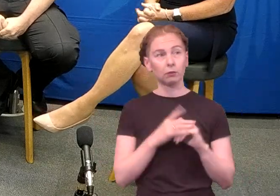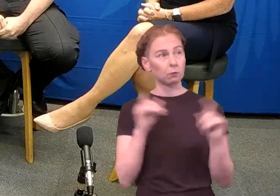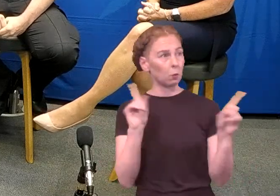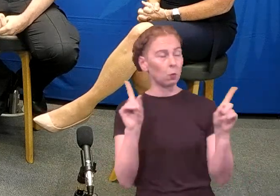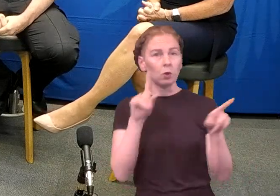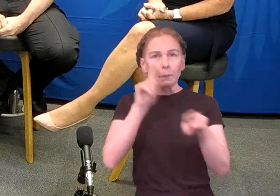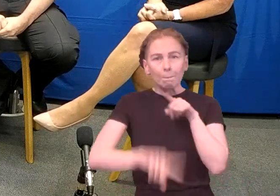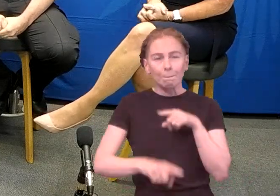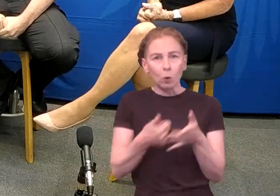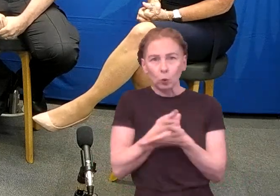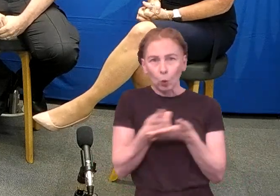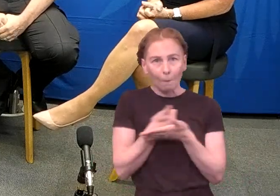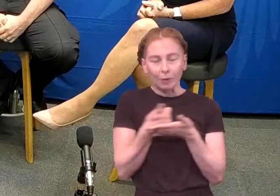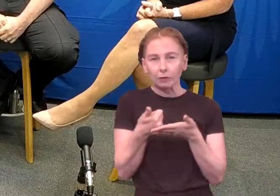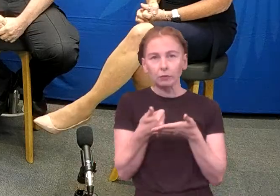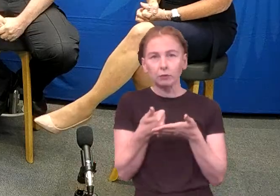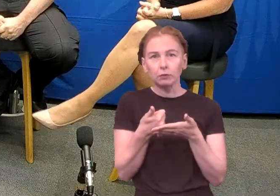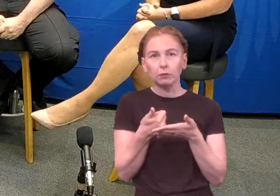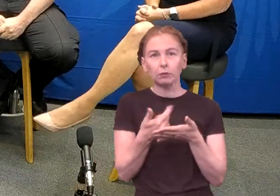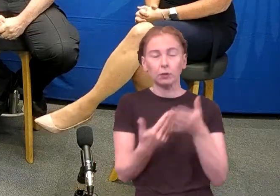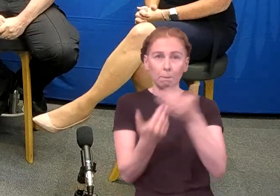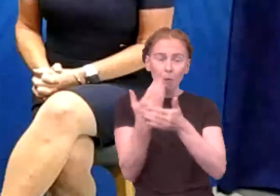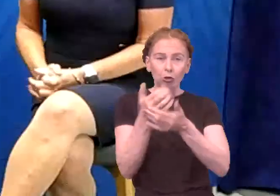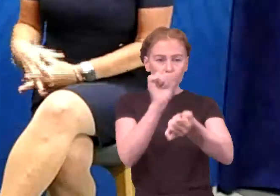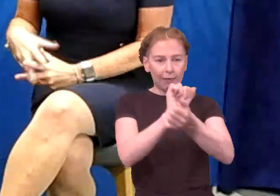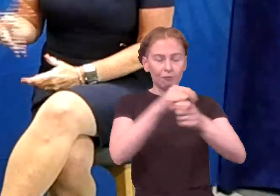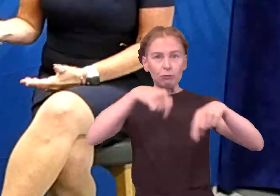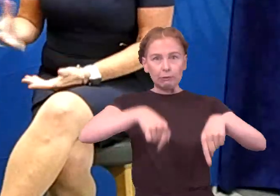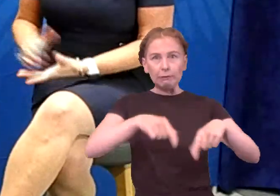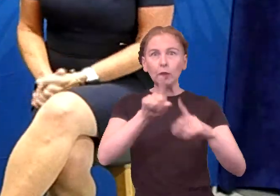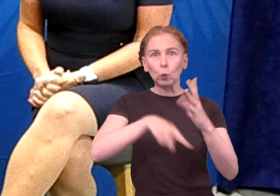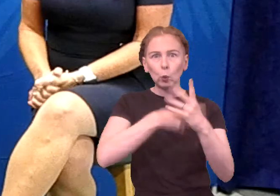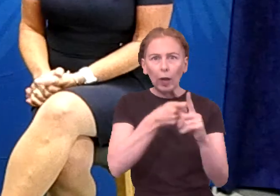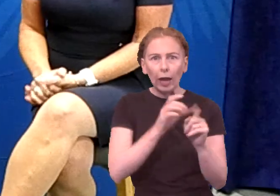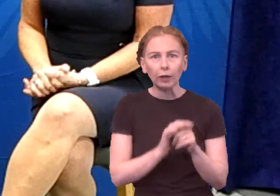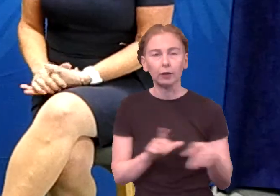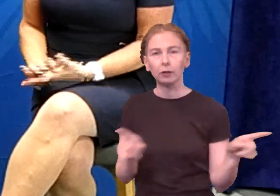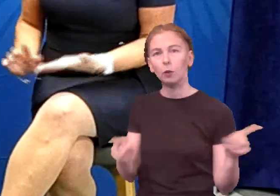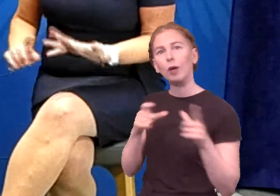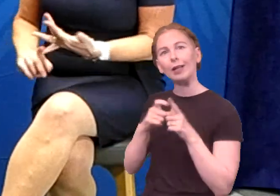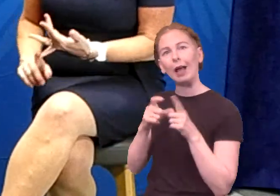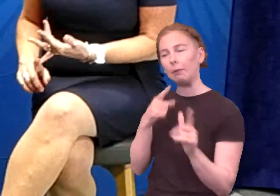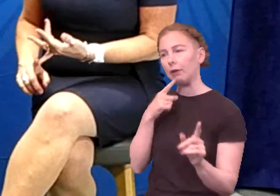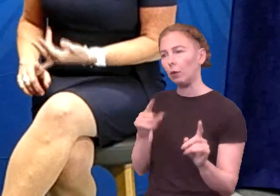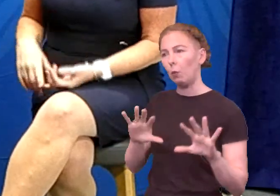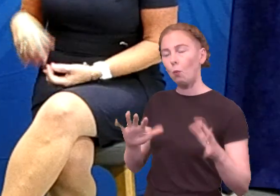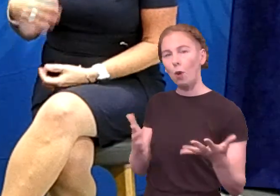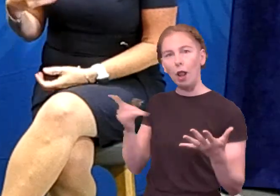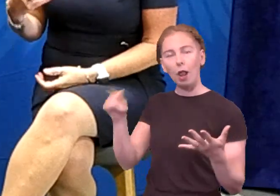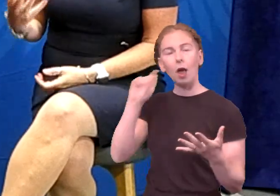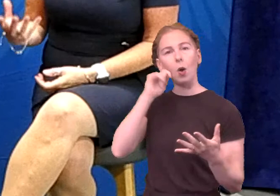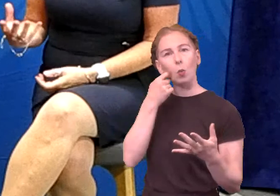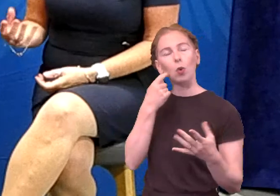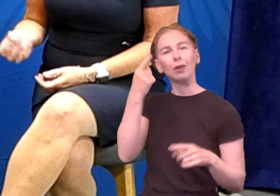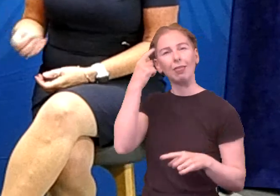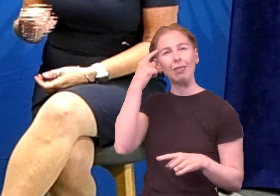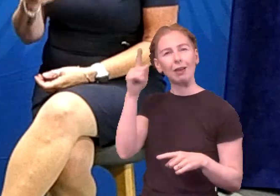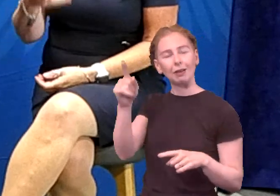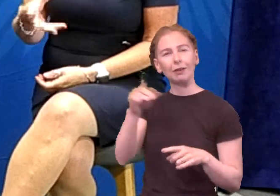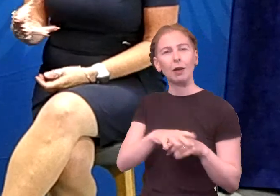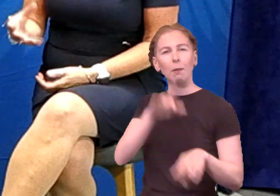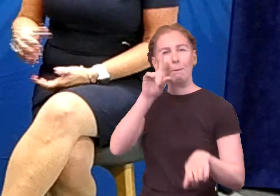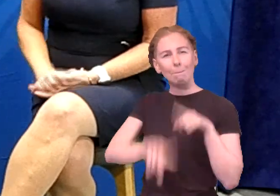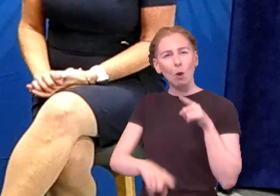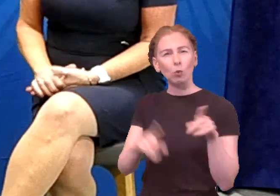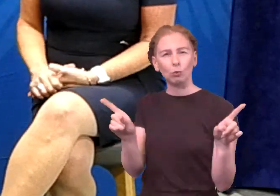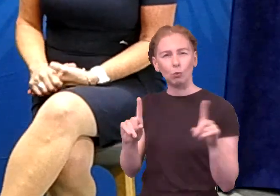I don't know. I mean, I would suggest from a policing perspective, obviously you come across a lot of things like sexual exploitation. So if you're looking at brothels or